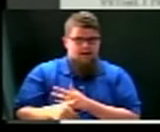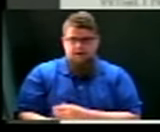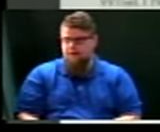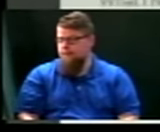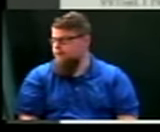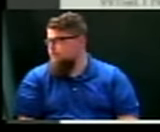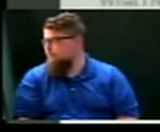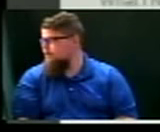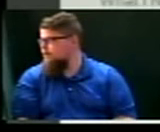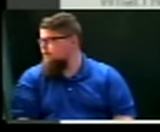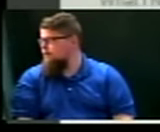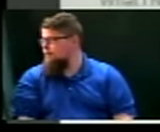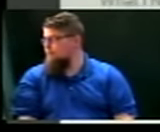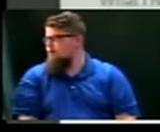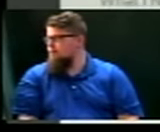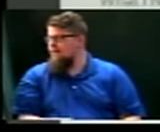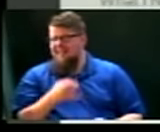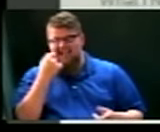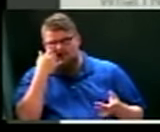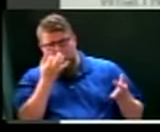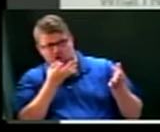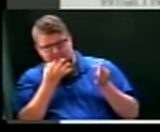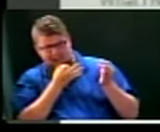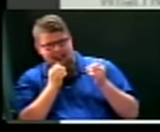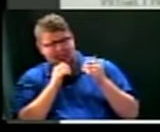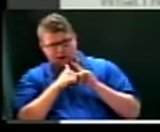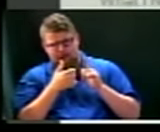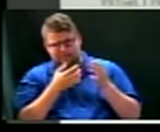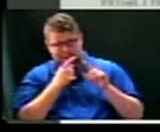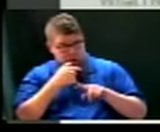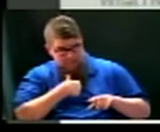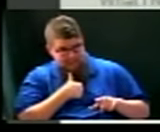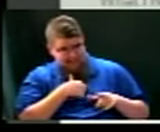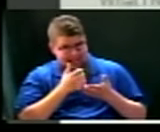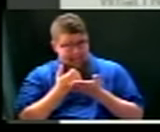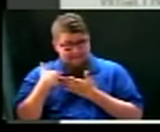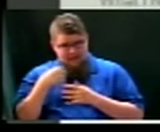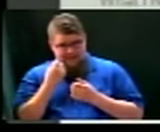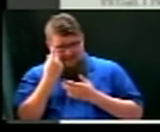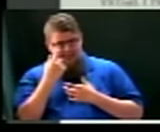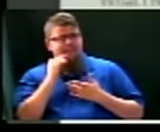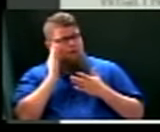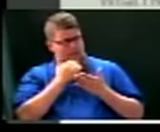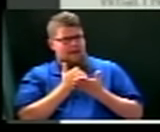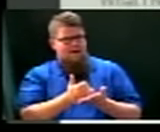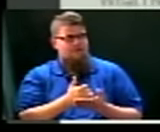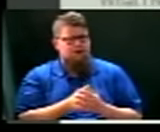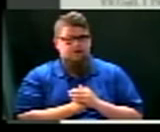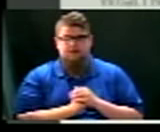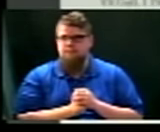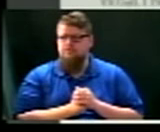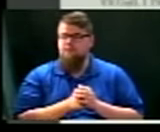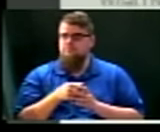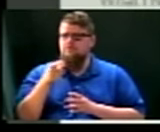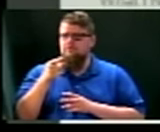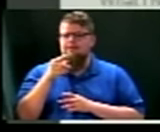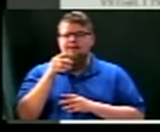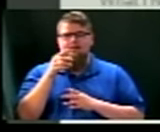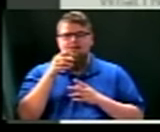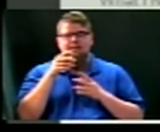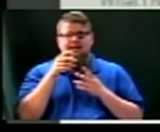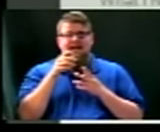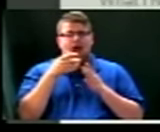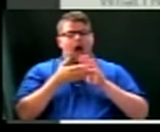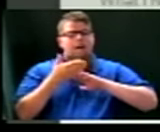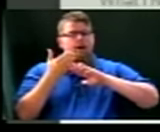I think if you could walk us through a little bit like you did with me, that would be helpful. Okay, so this is the operations and algebraic